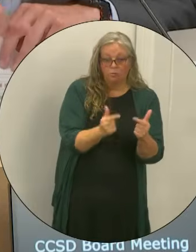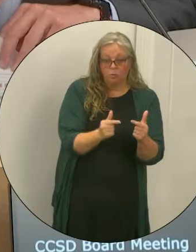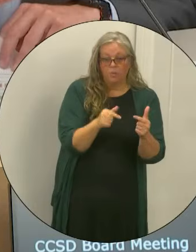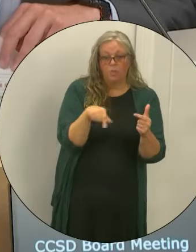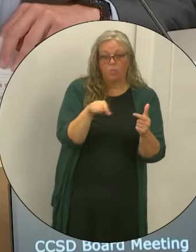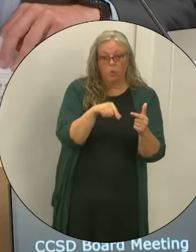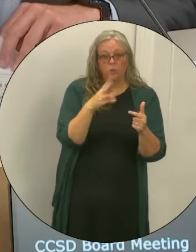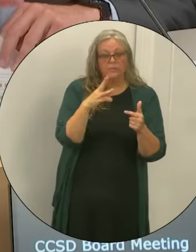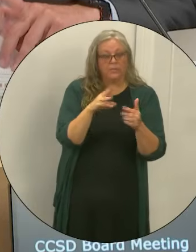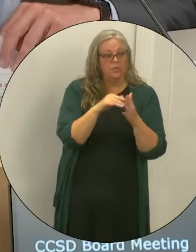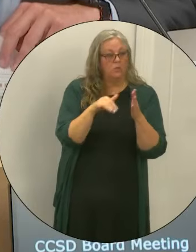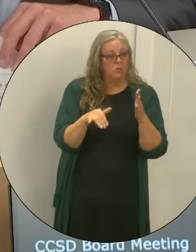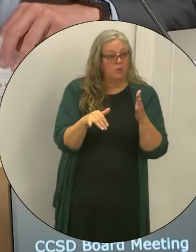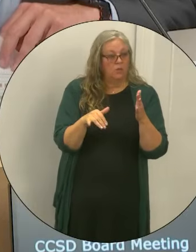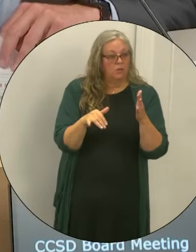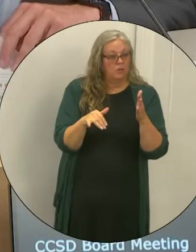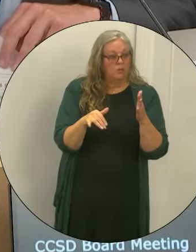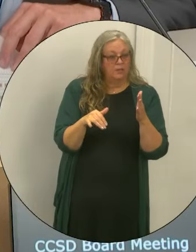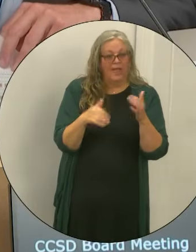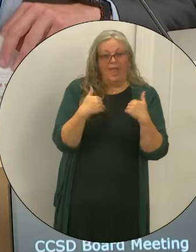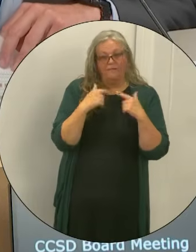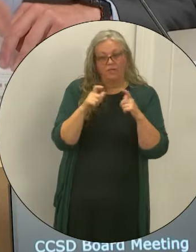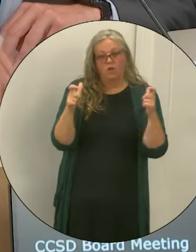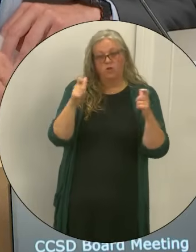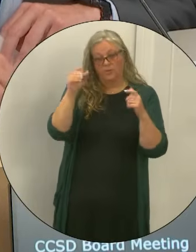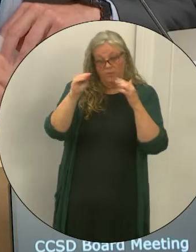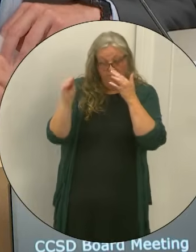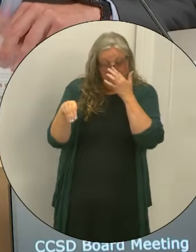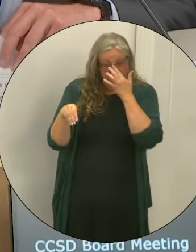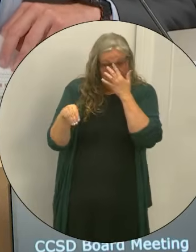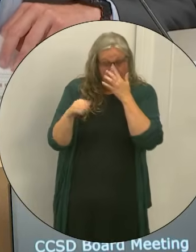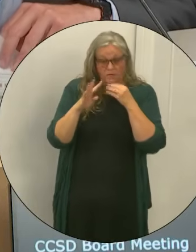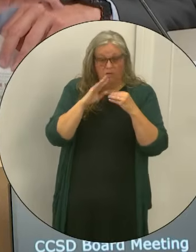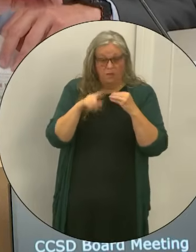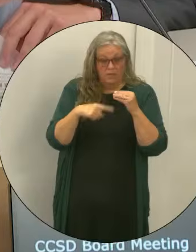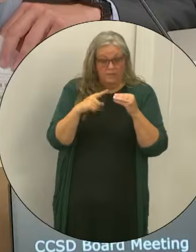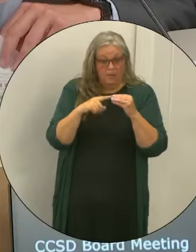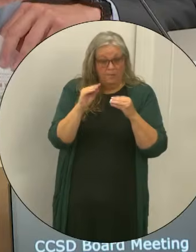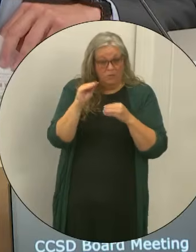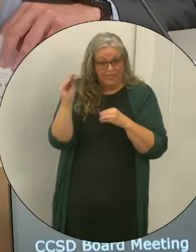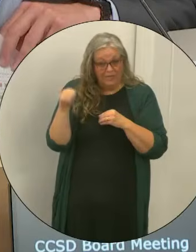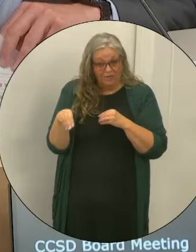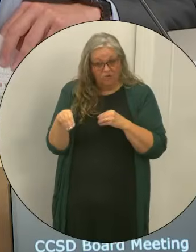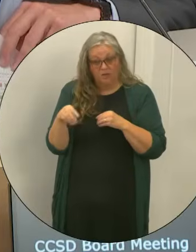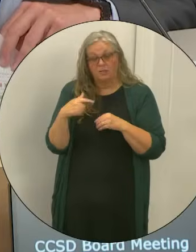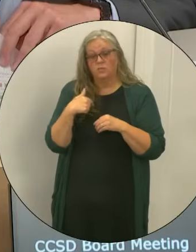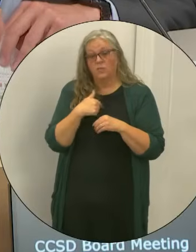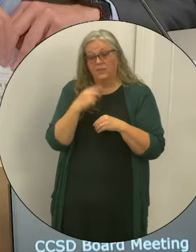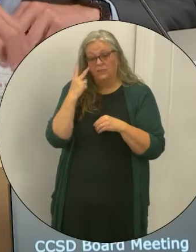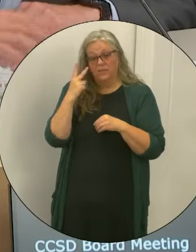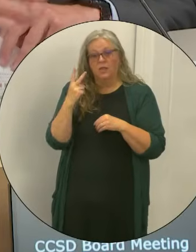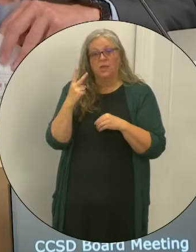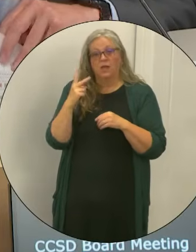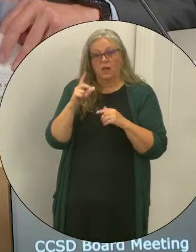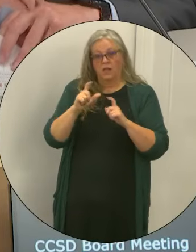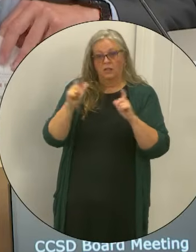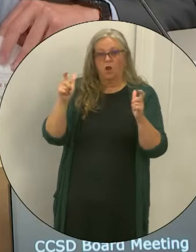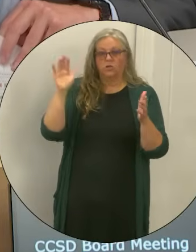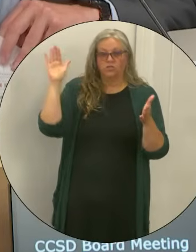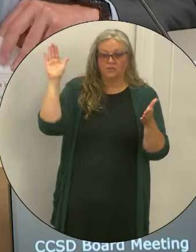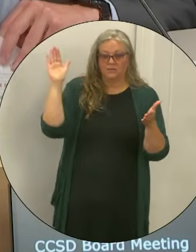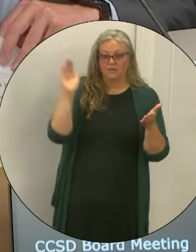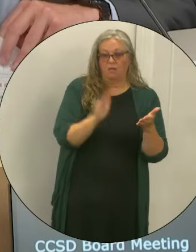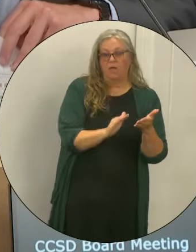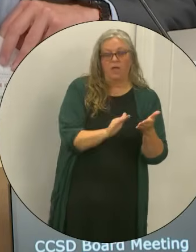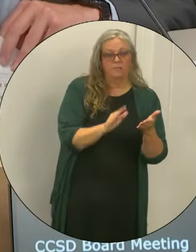students came up with a larger percentage. So when we're talking about percentages, we do see a larger decline there.